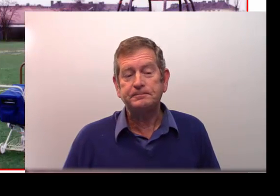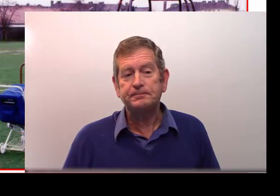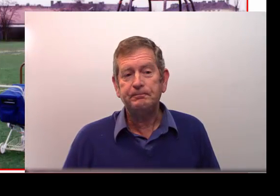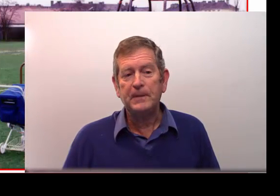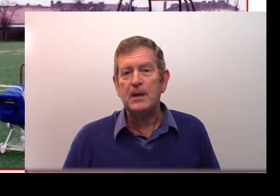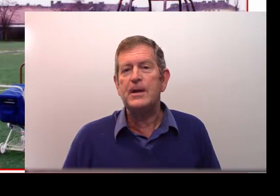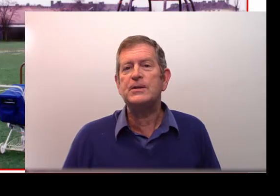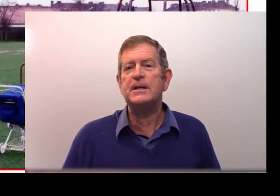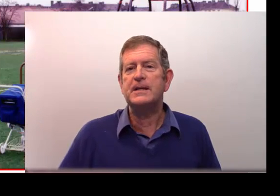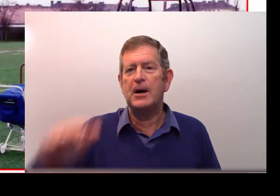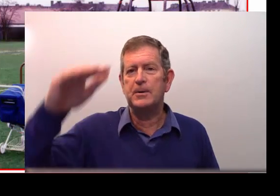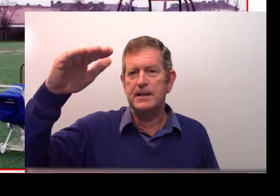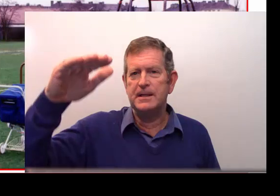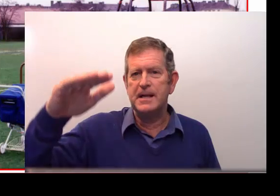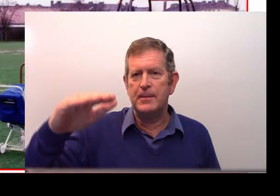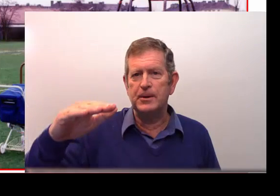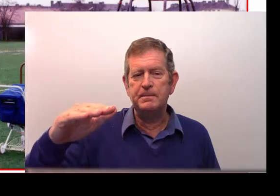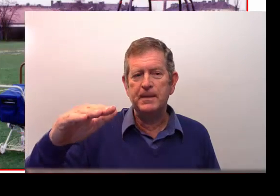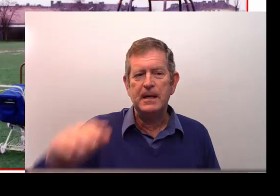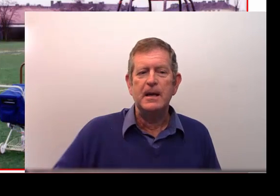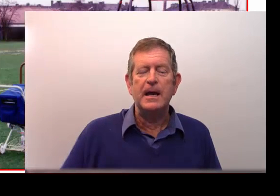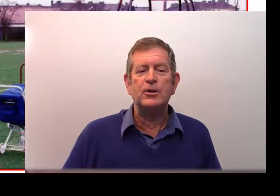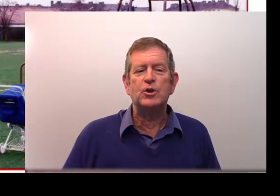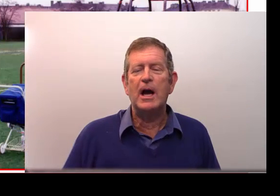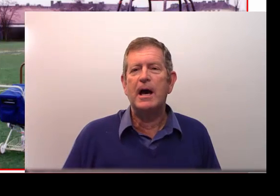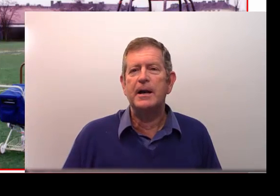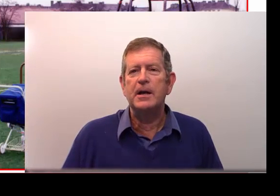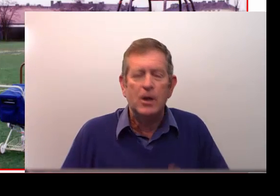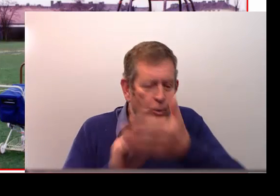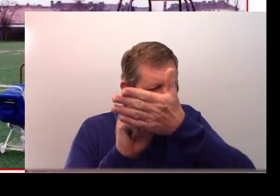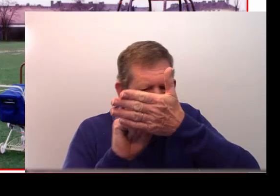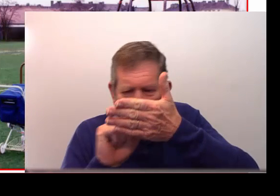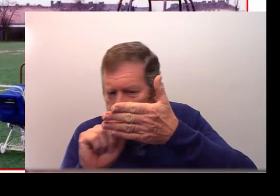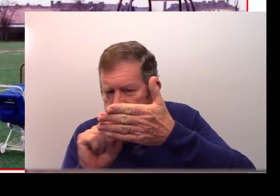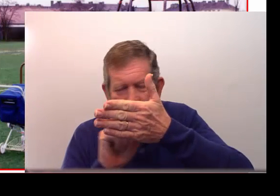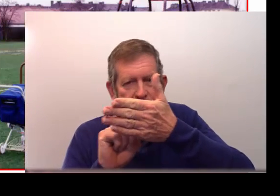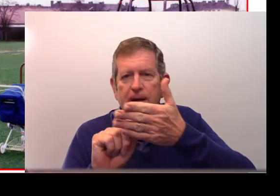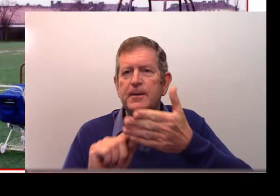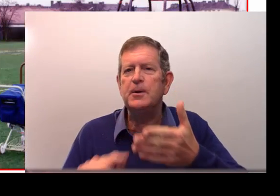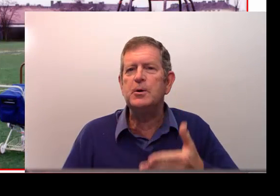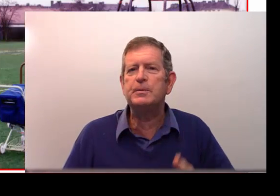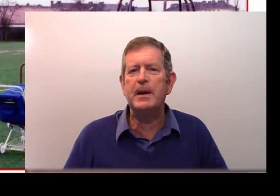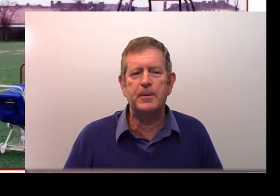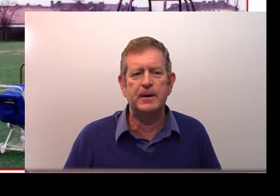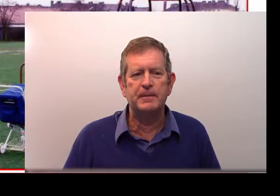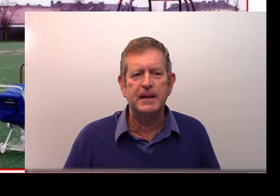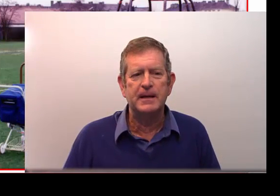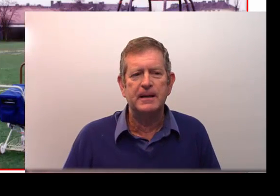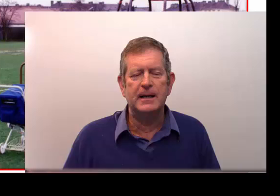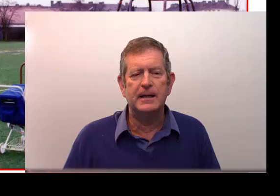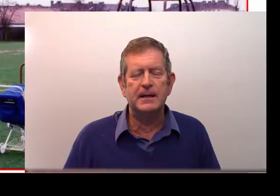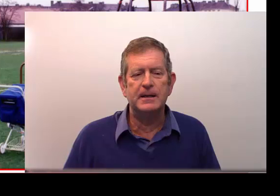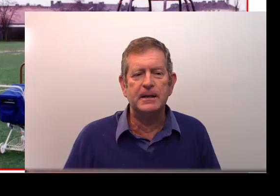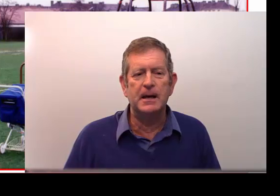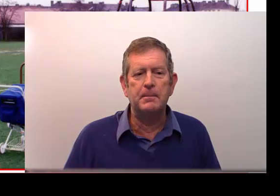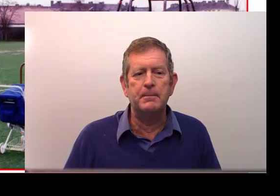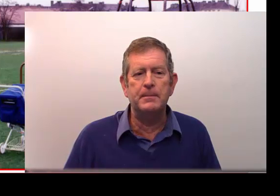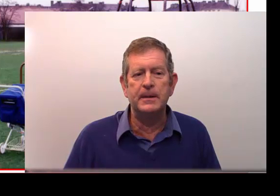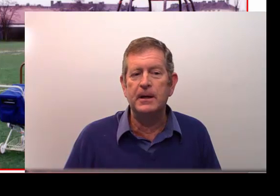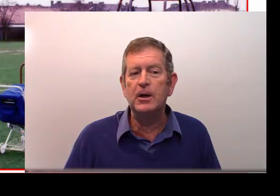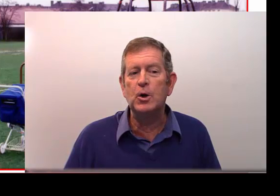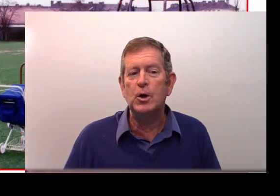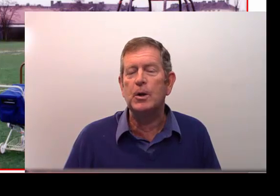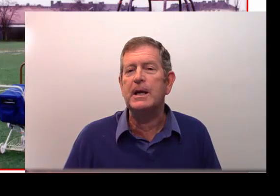And they sit down at the table, and John reads the newspaper.